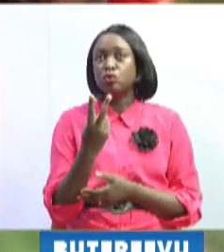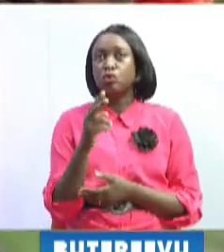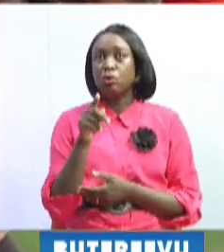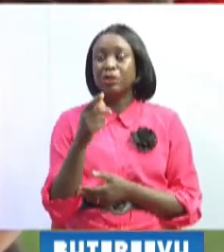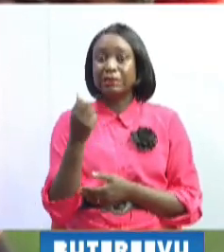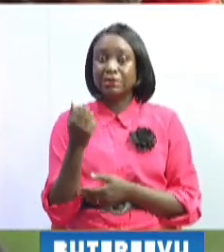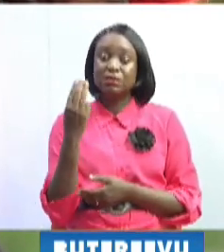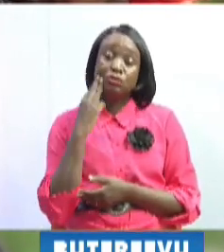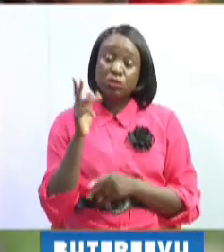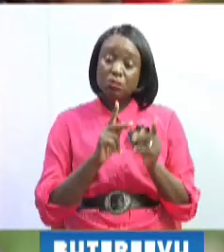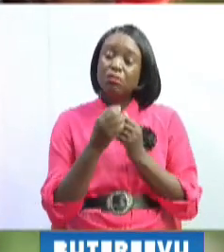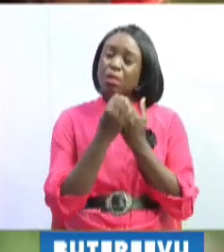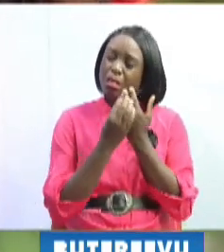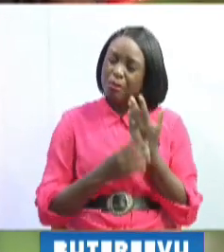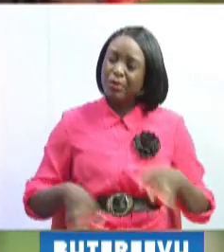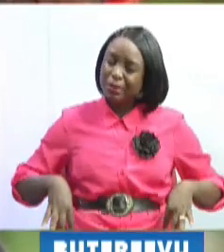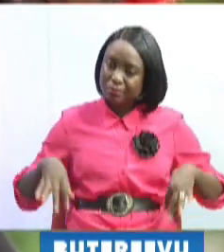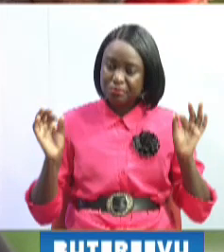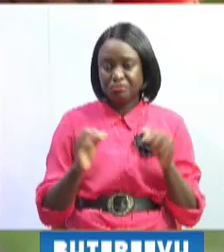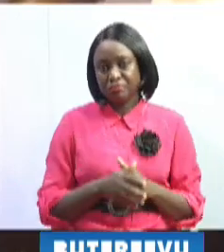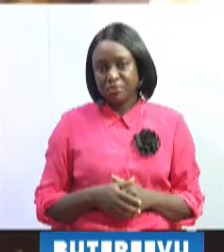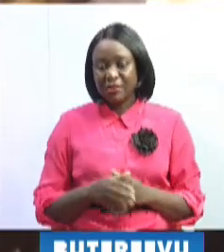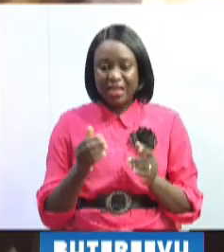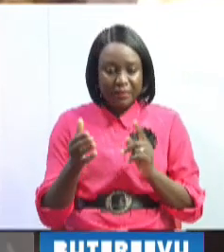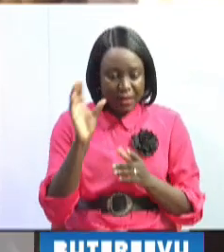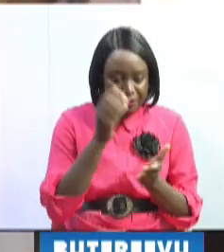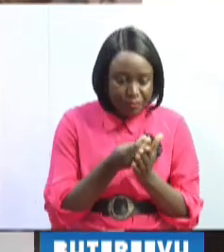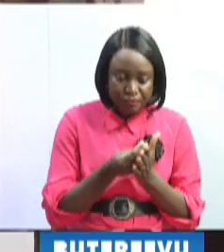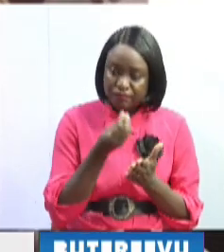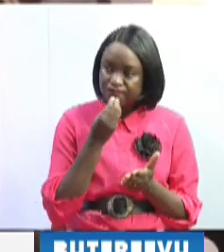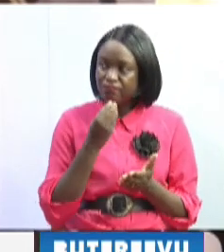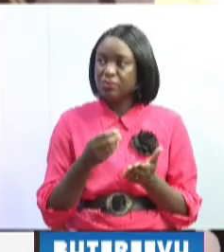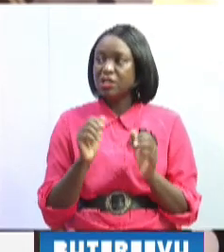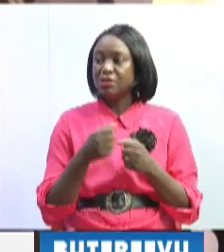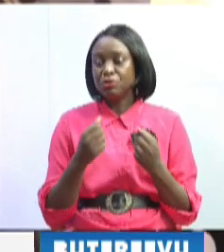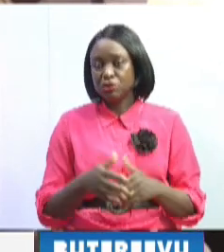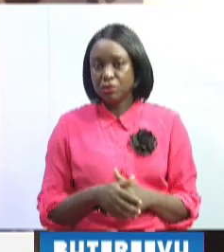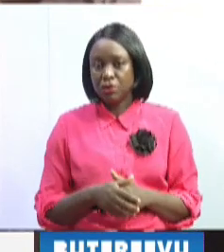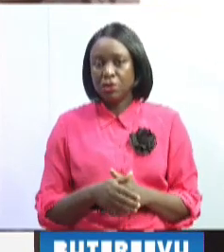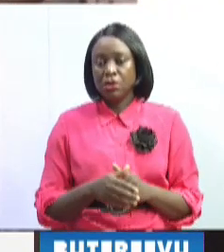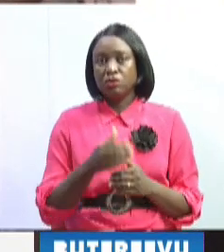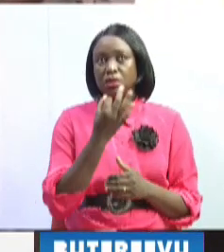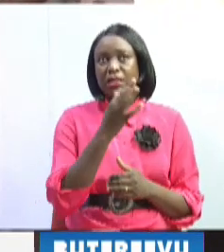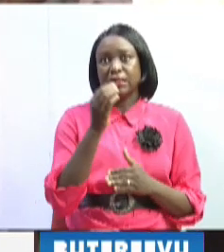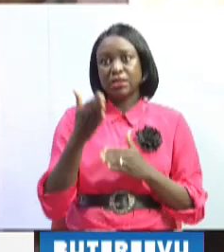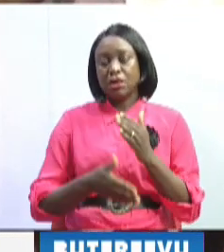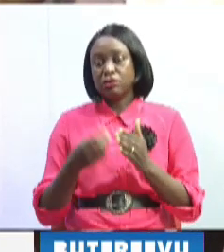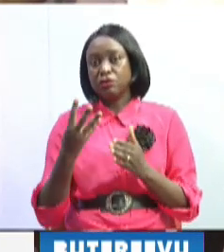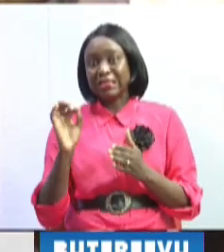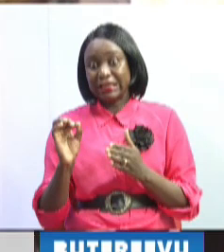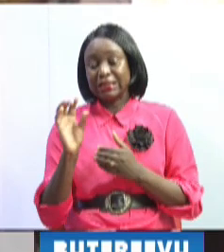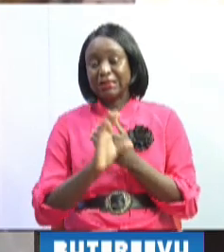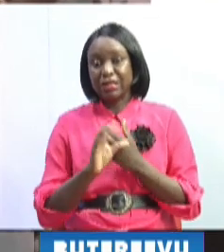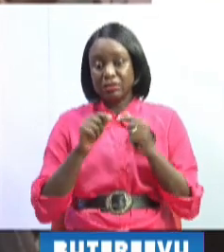nkaaga baavu ddala awatali kufuna ddakadde ery'omumwa. It is ranked number 38 out of 48 countries in